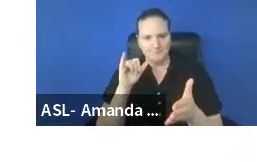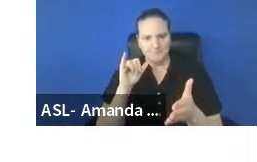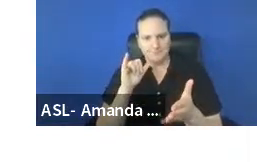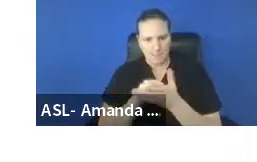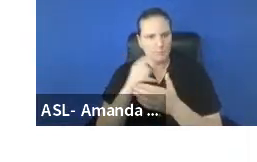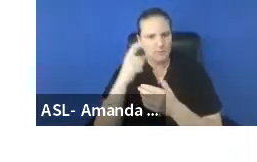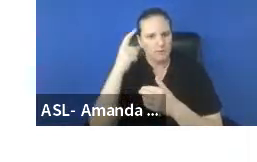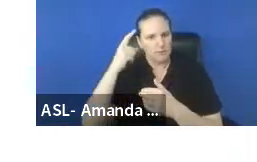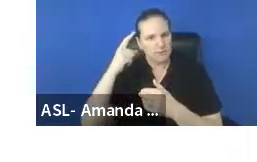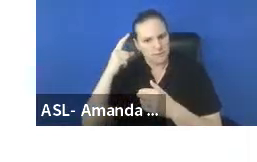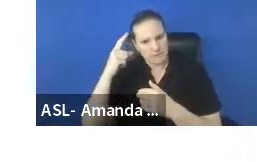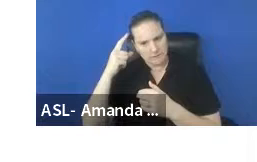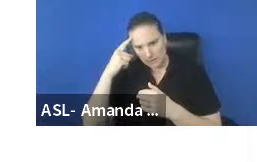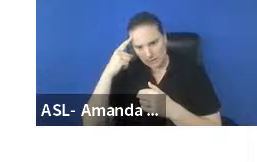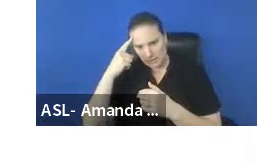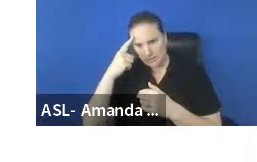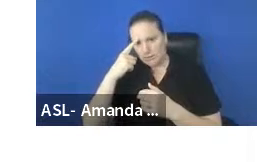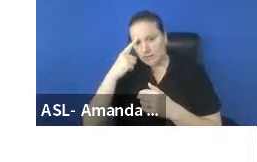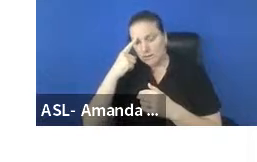coming